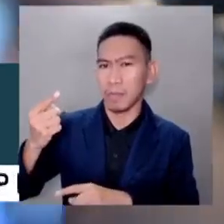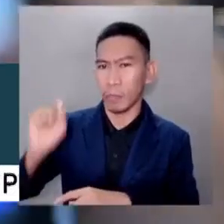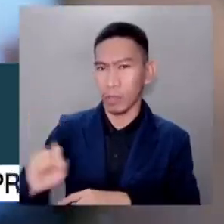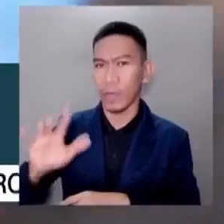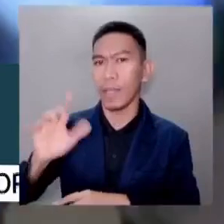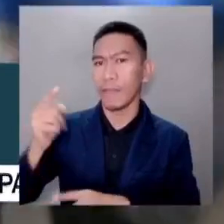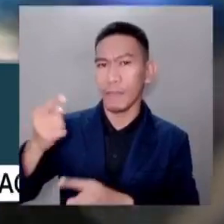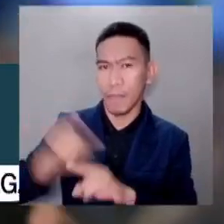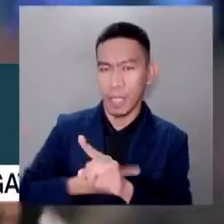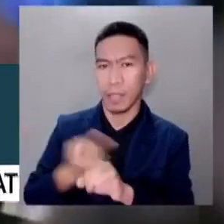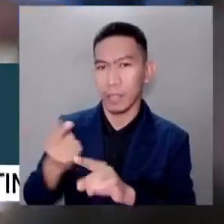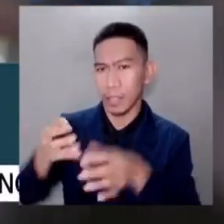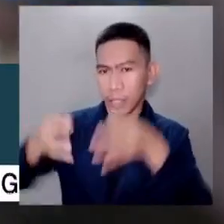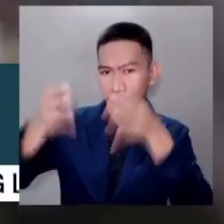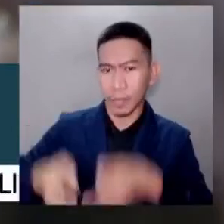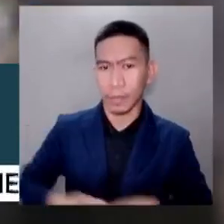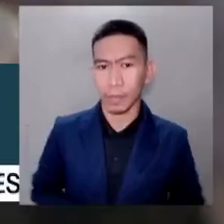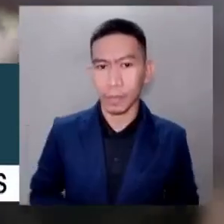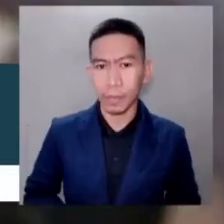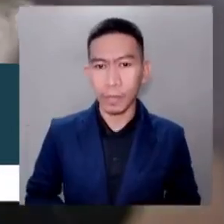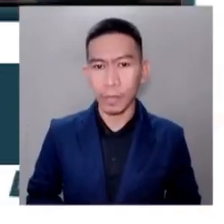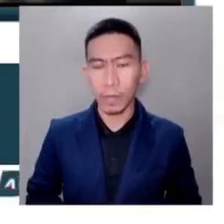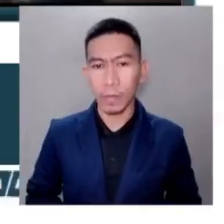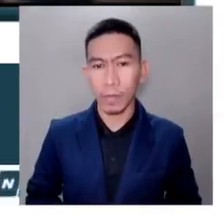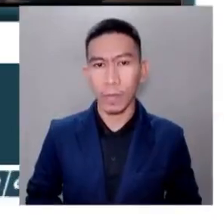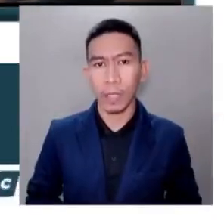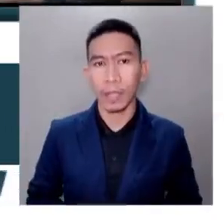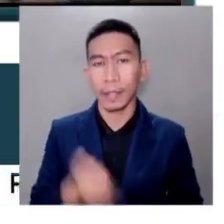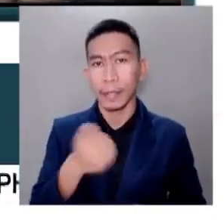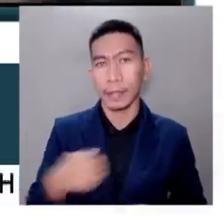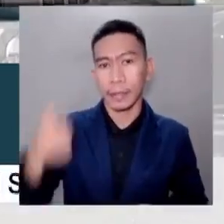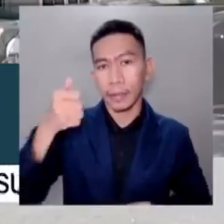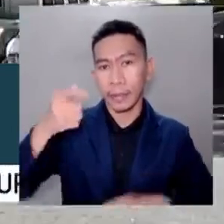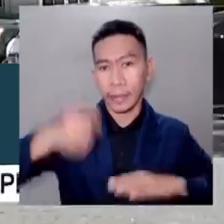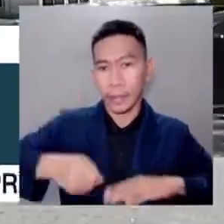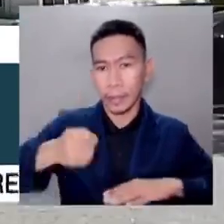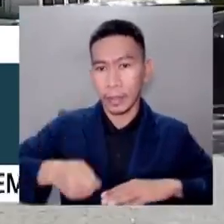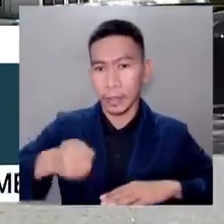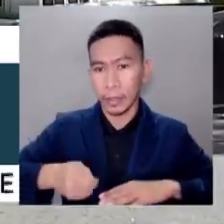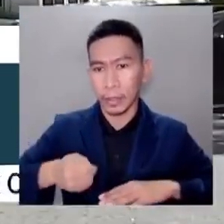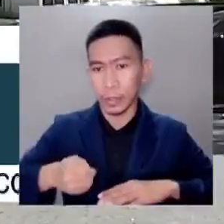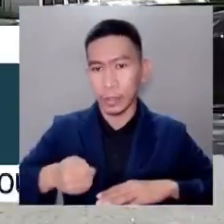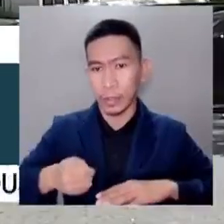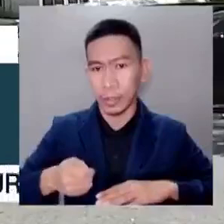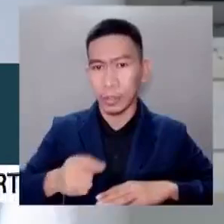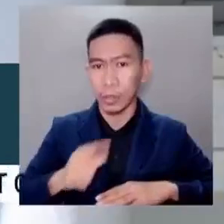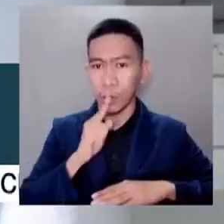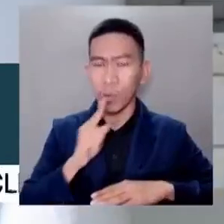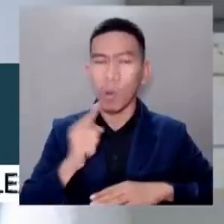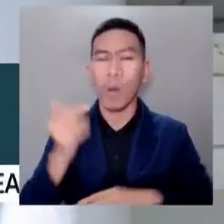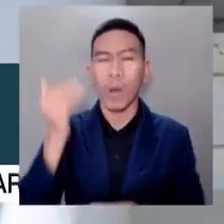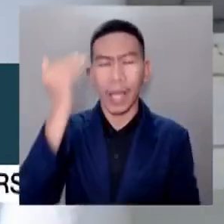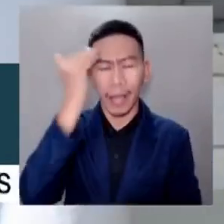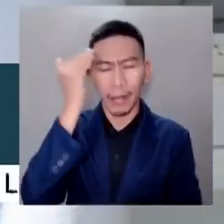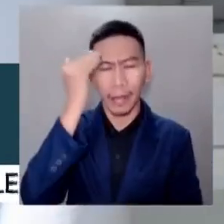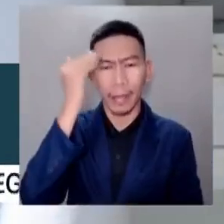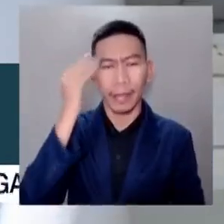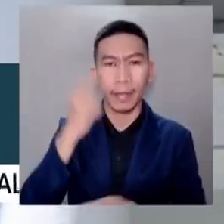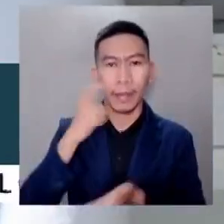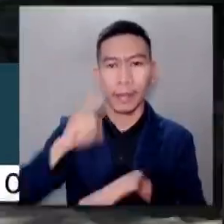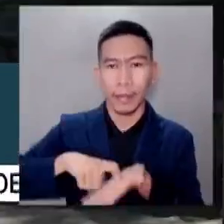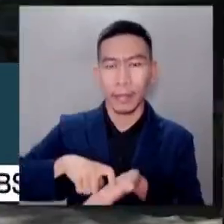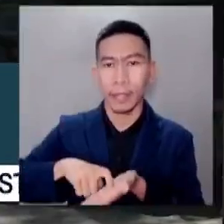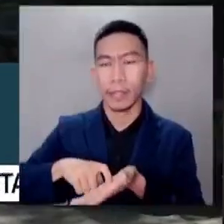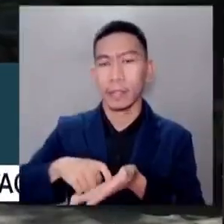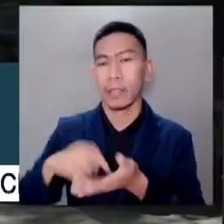The Supreme Court is cognizant of the reality of the situation